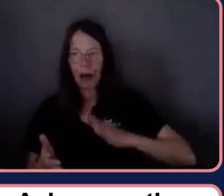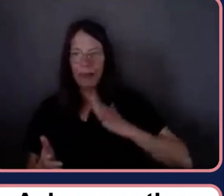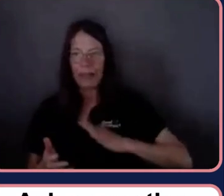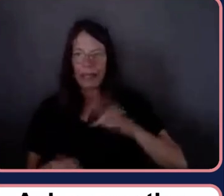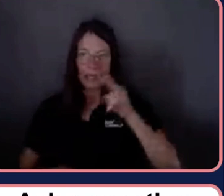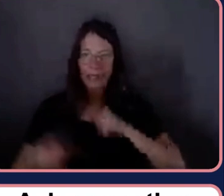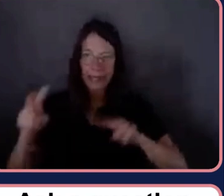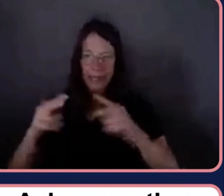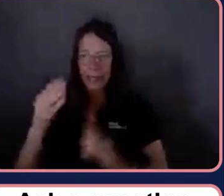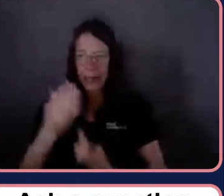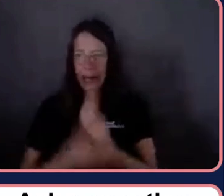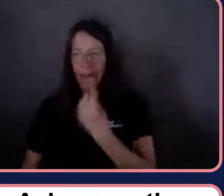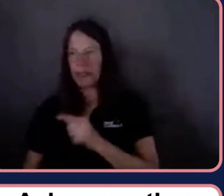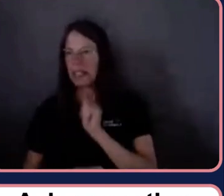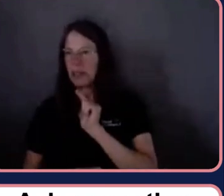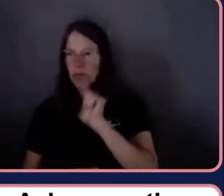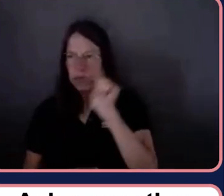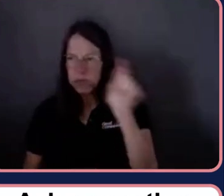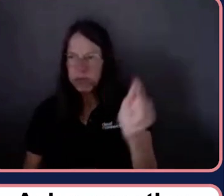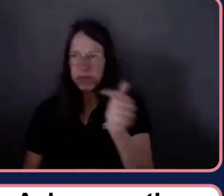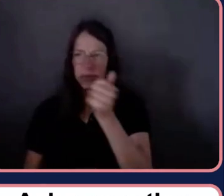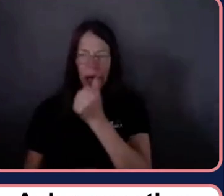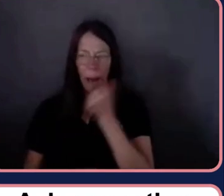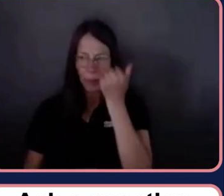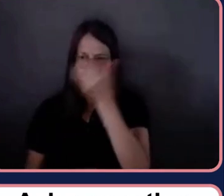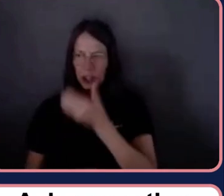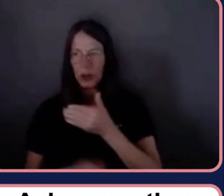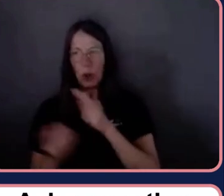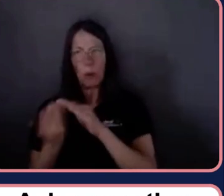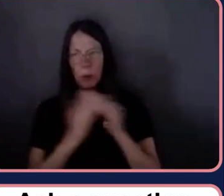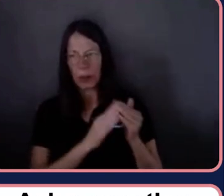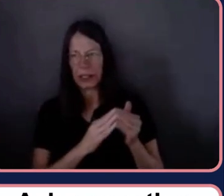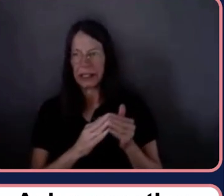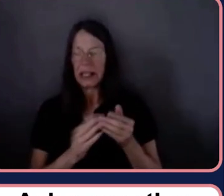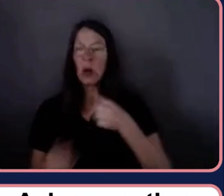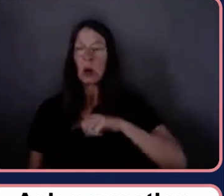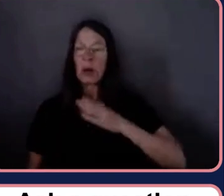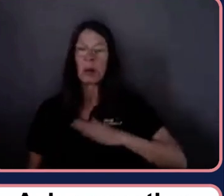communities? We will need to talk to remote communities about